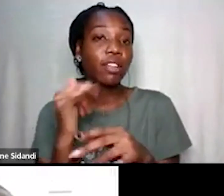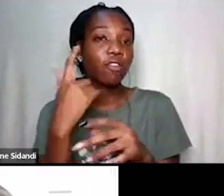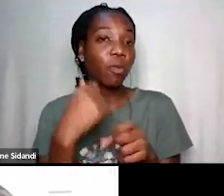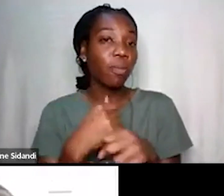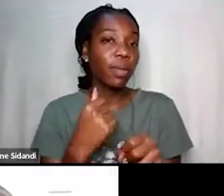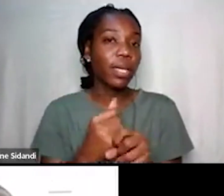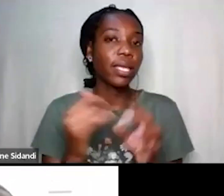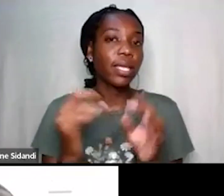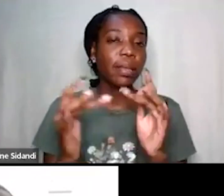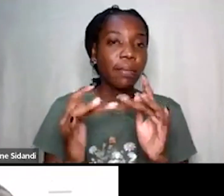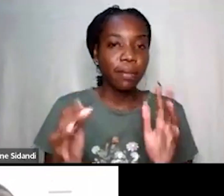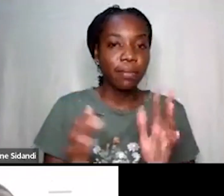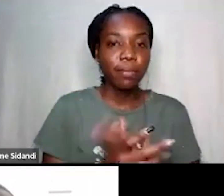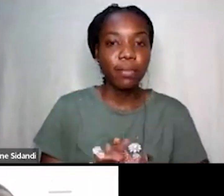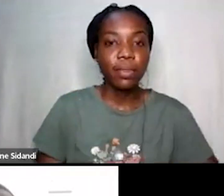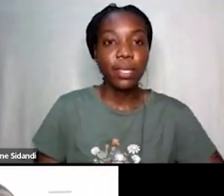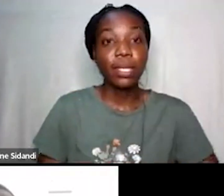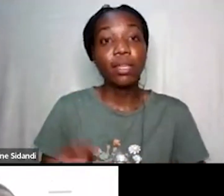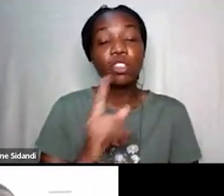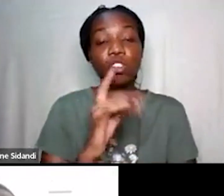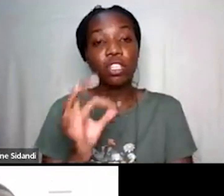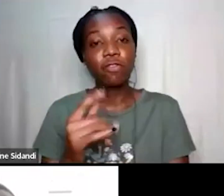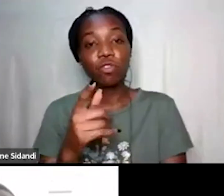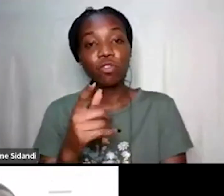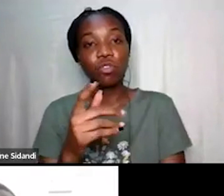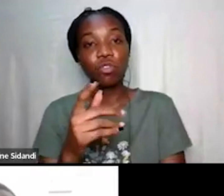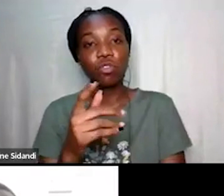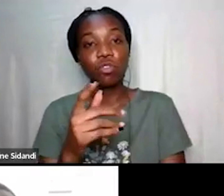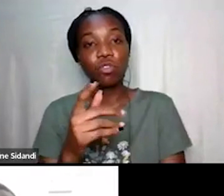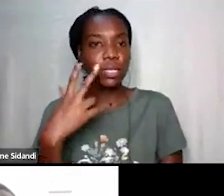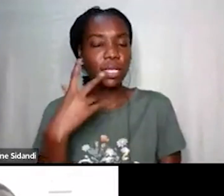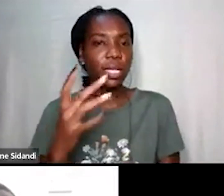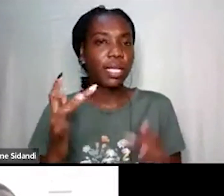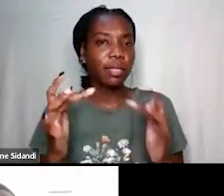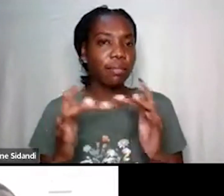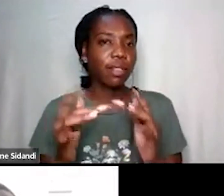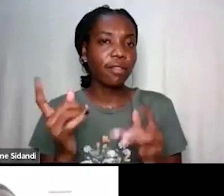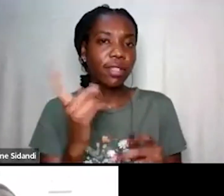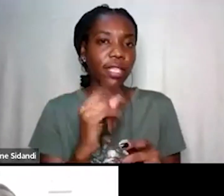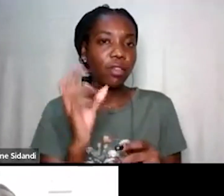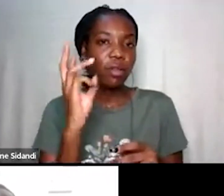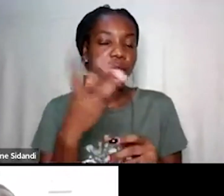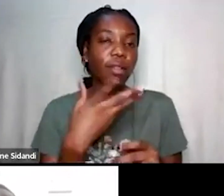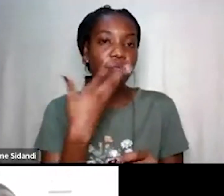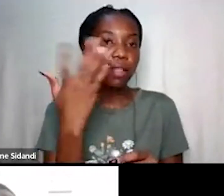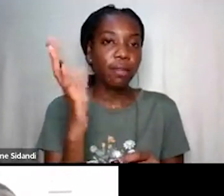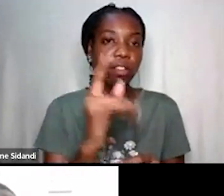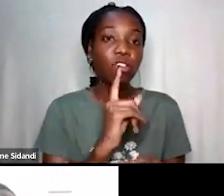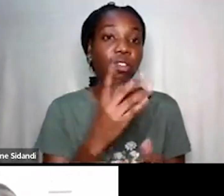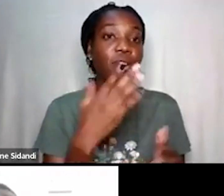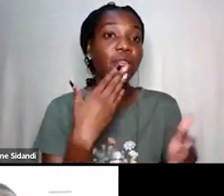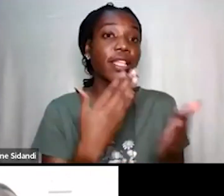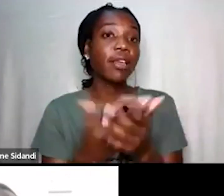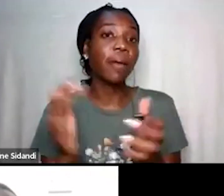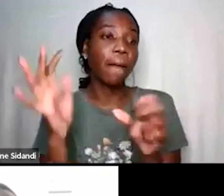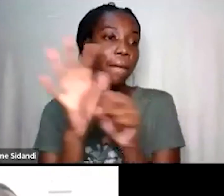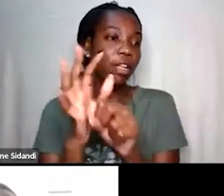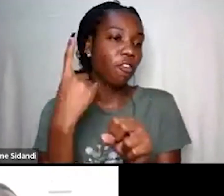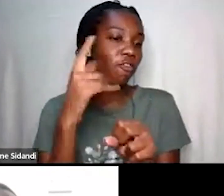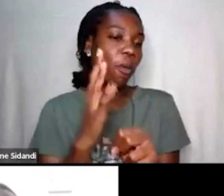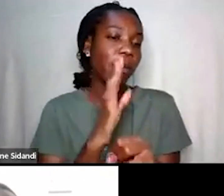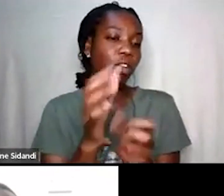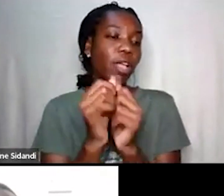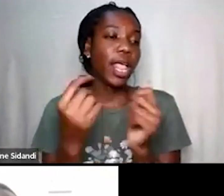Frank. Please, if you're requesting, I've seen emails already, maybe we'll respond to them. But thank you, our audience, for tuning in